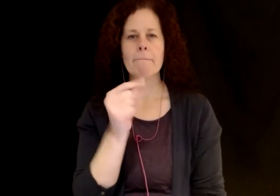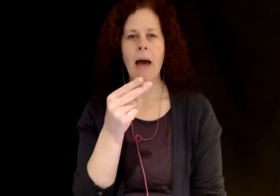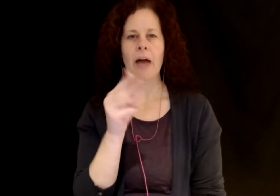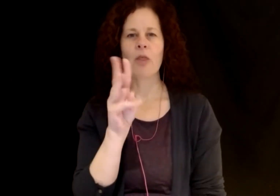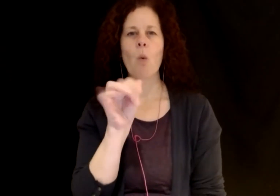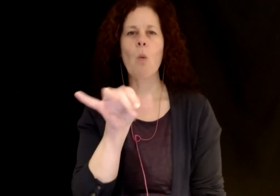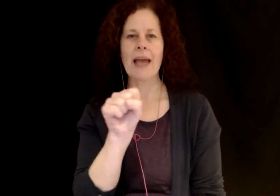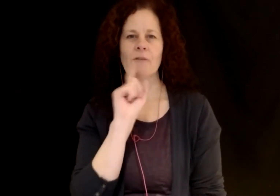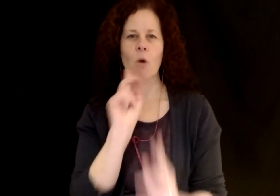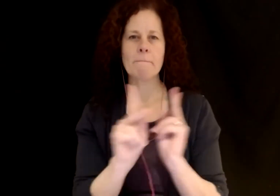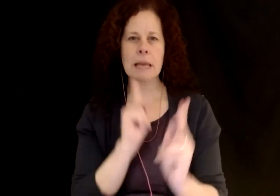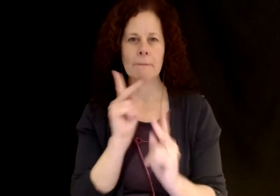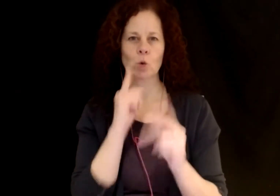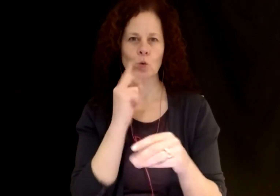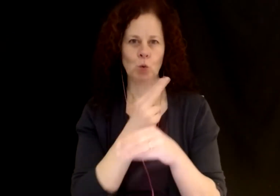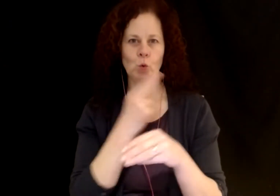ramps, and crossings.